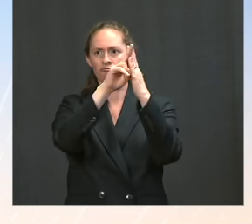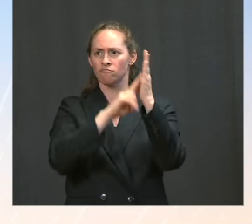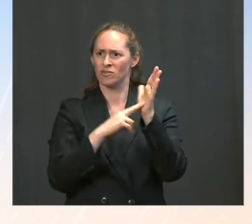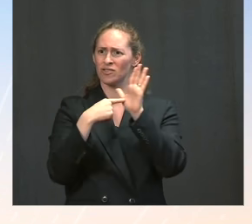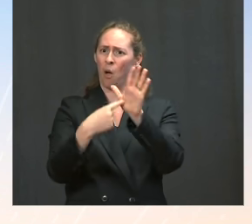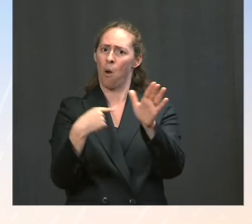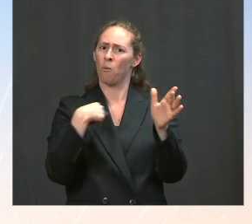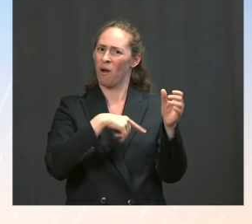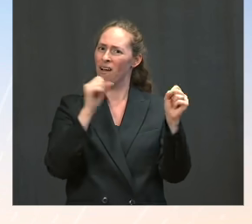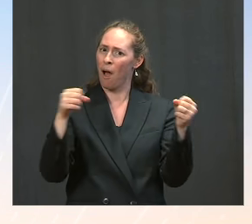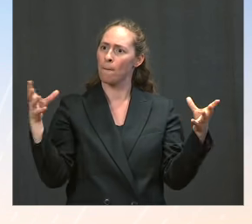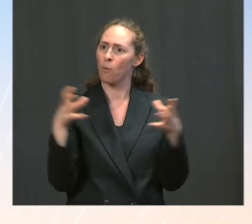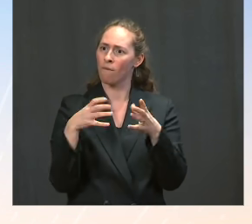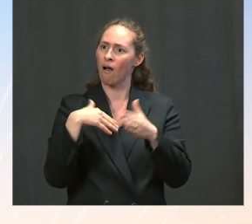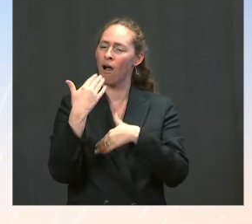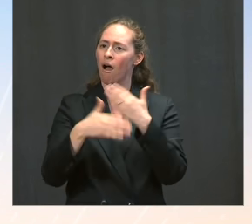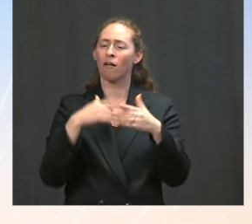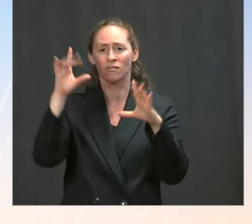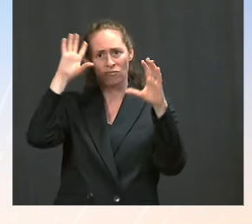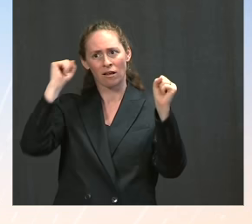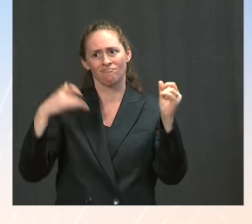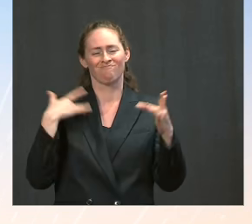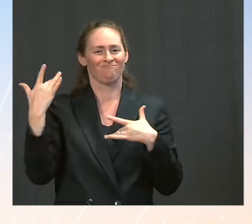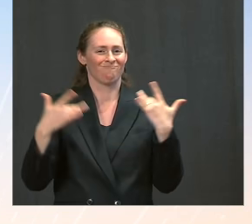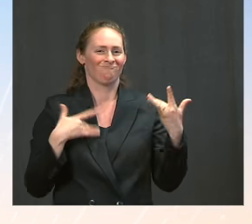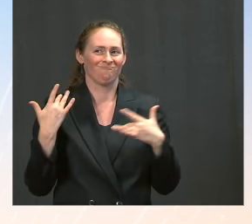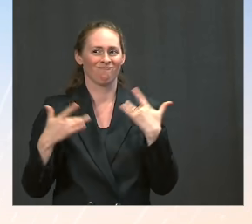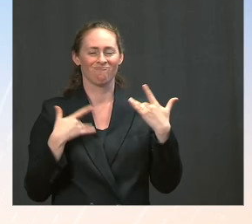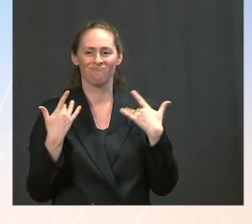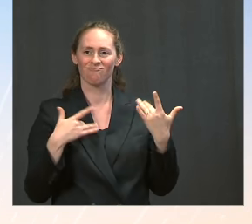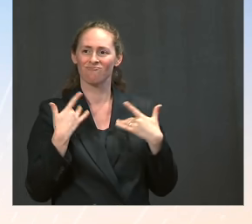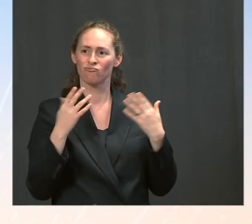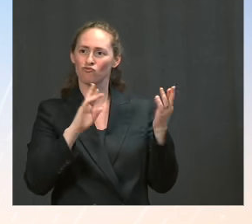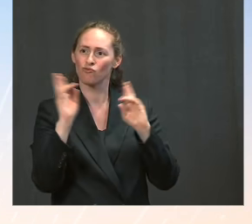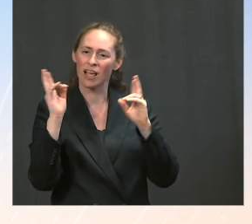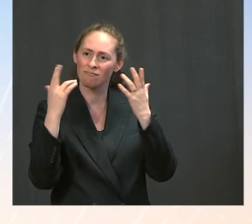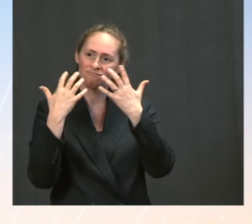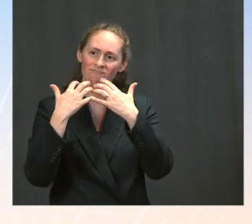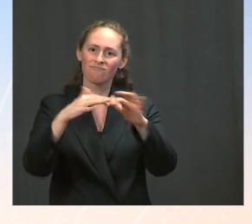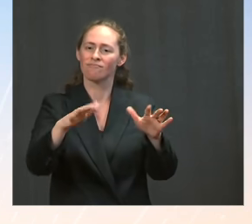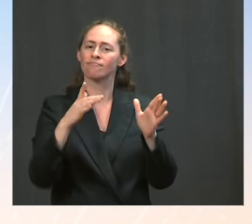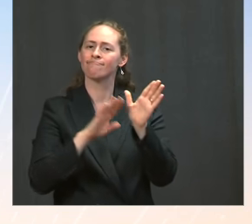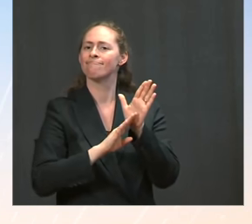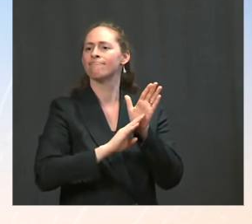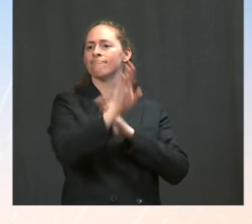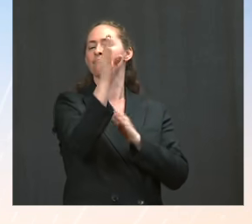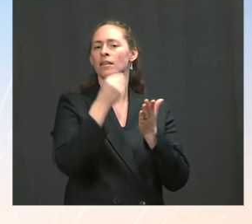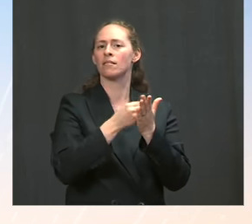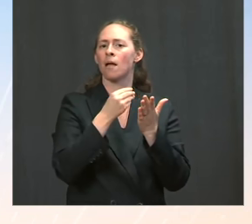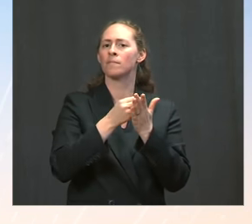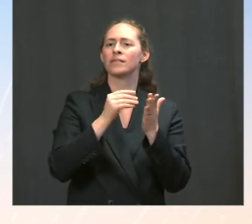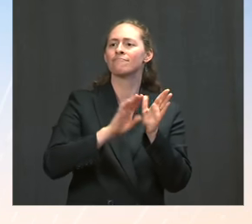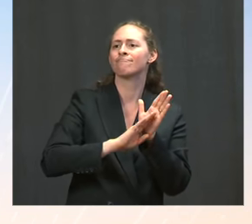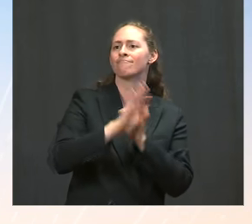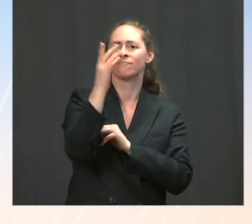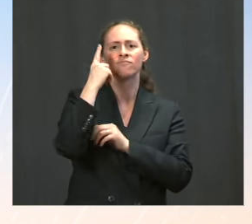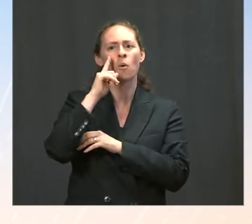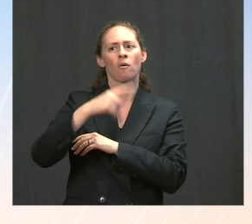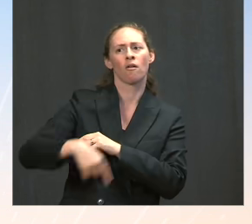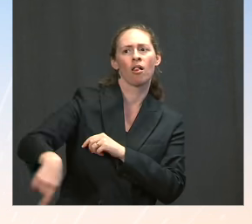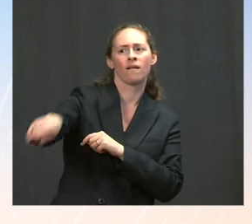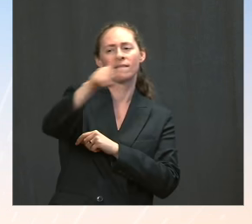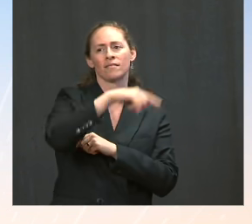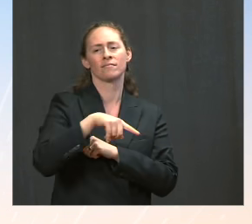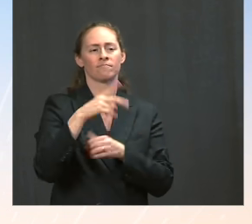is, of course, eager to deliver these economic benefits to Americans in red states and blue states that they've long been waiting for. Do you think there's flexibility